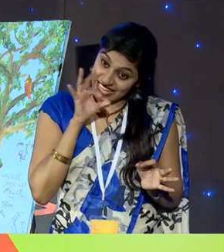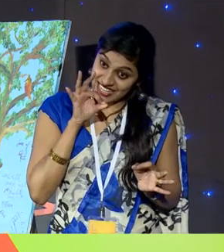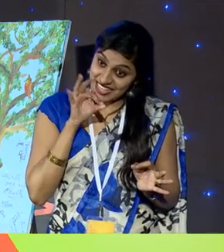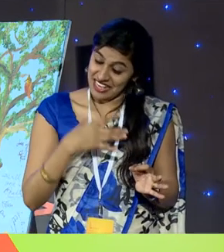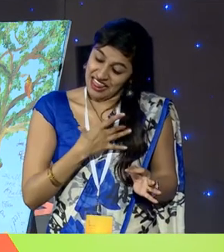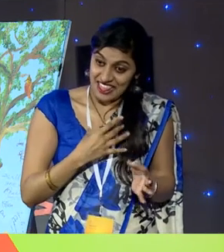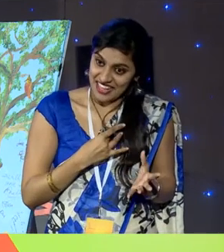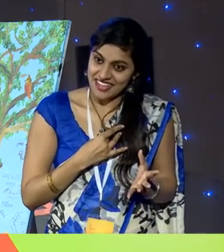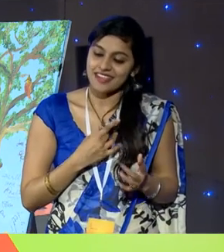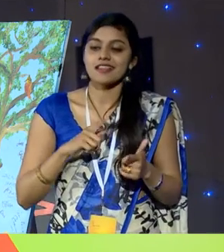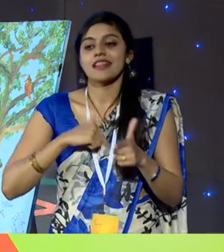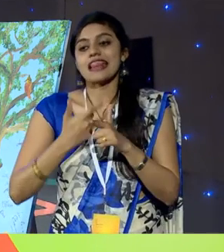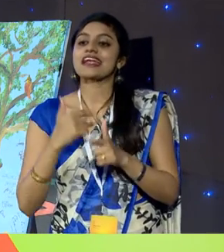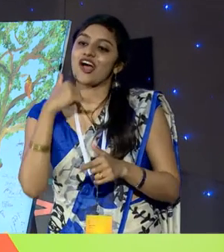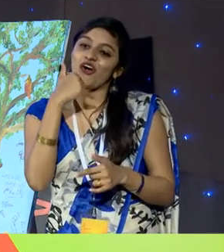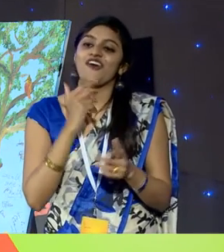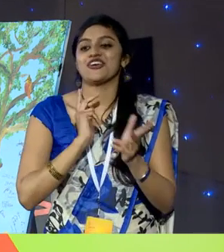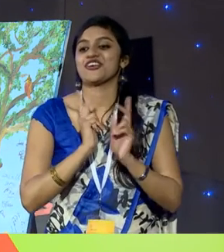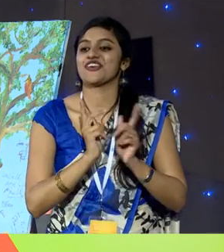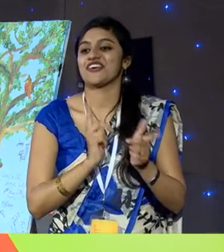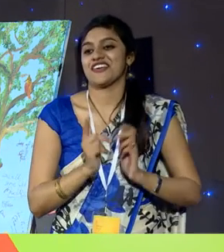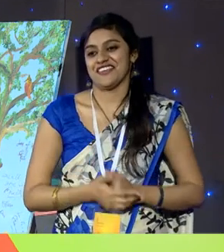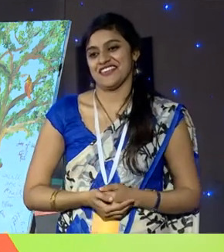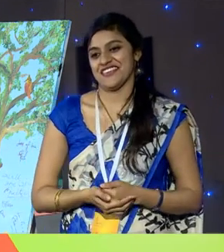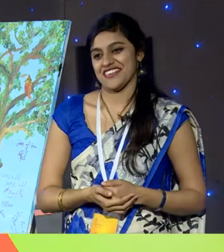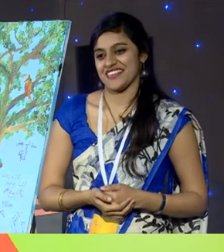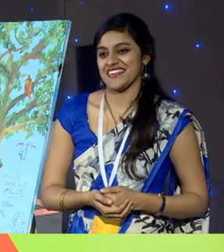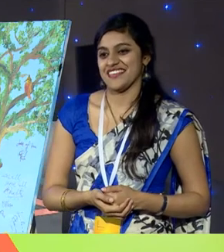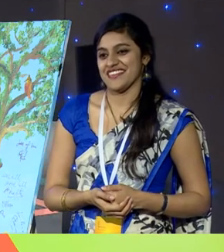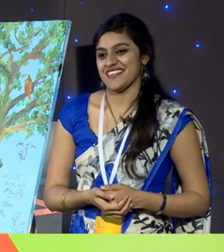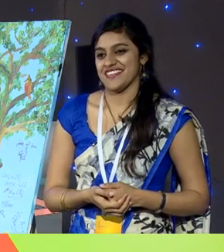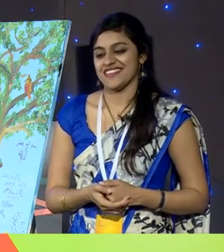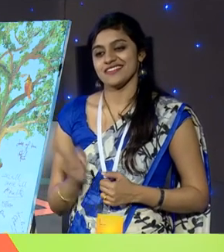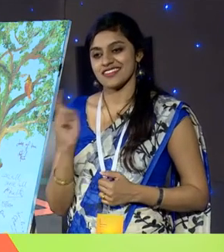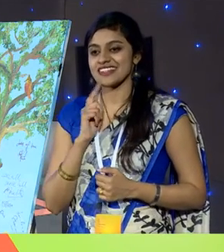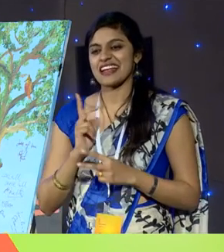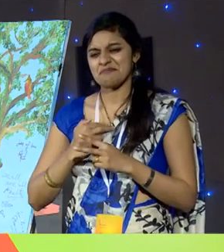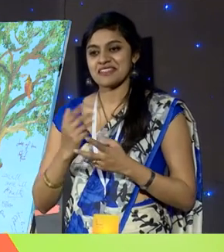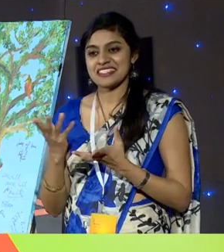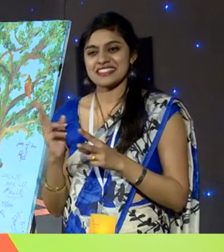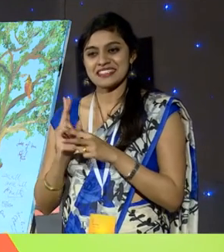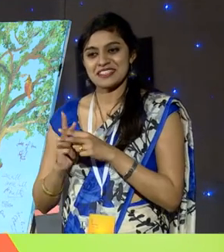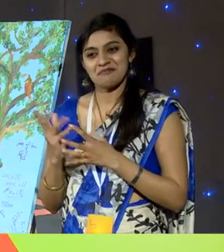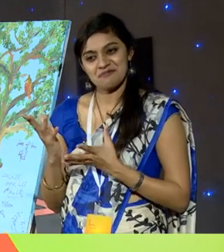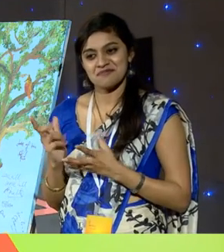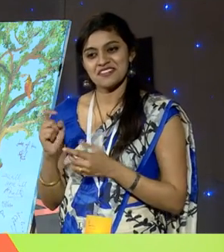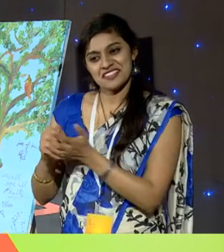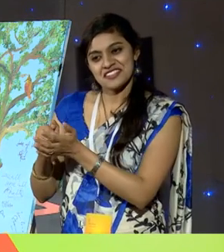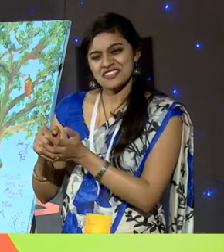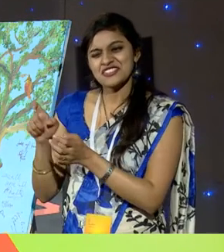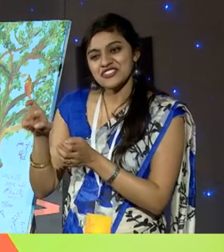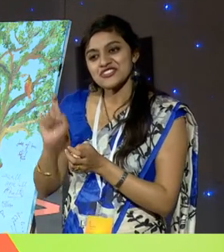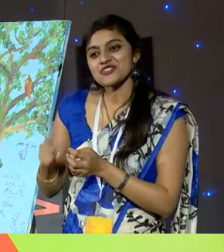And, you know, that's going to create ideas. That's going to create exciting possibilities. This could be a social